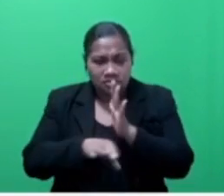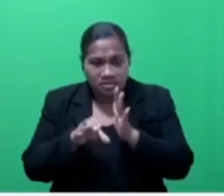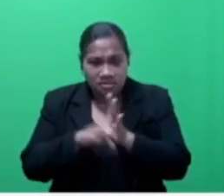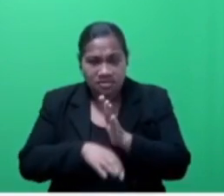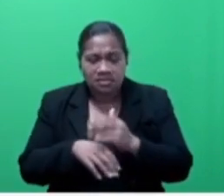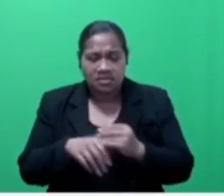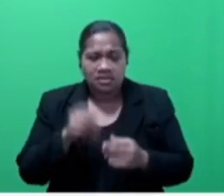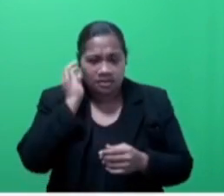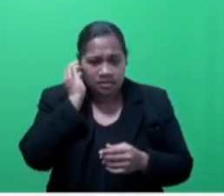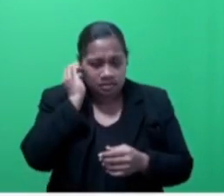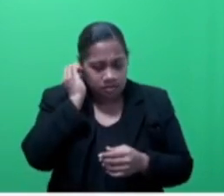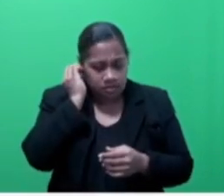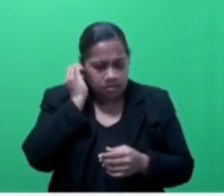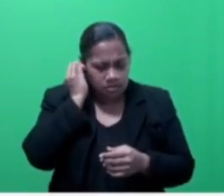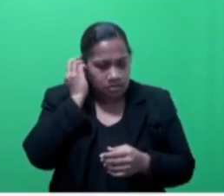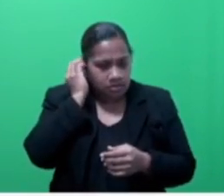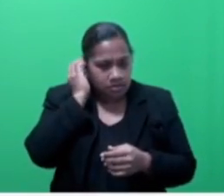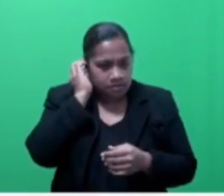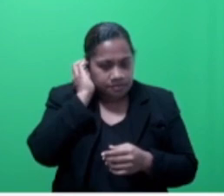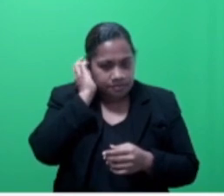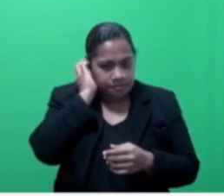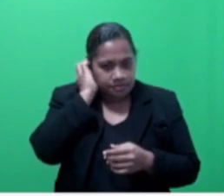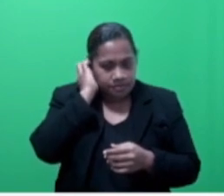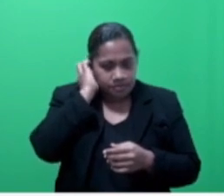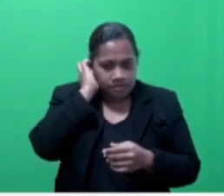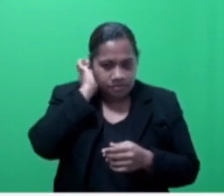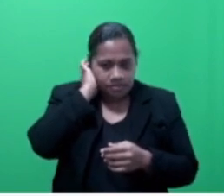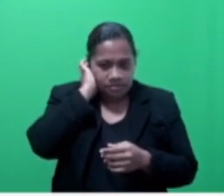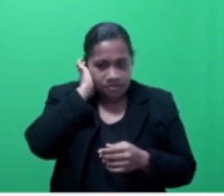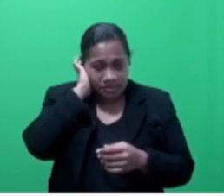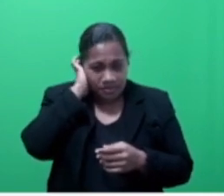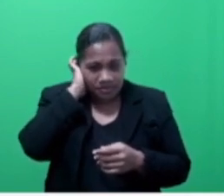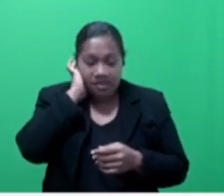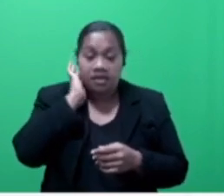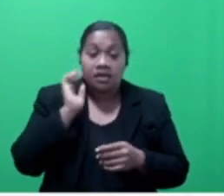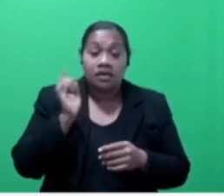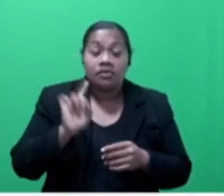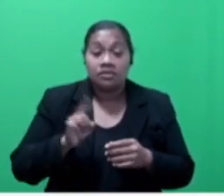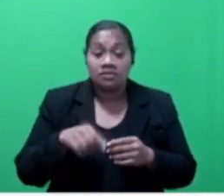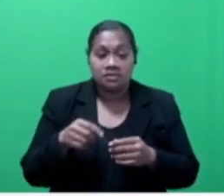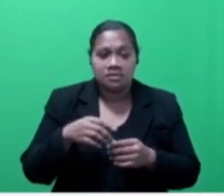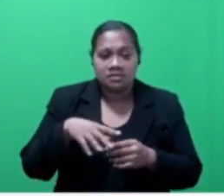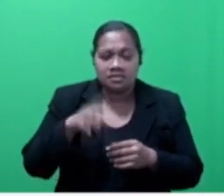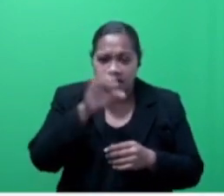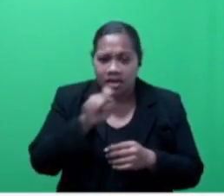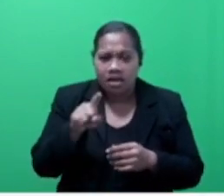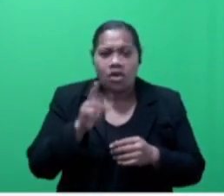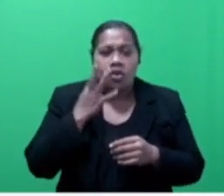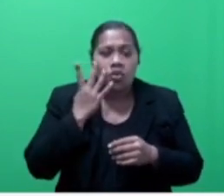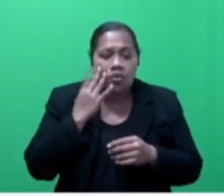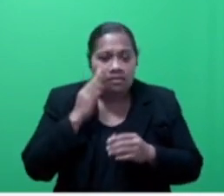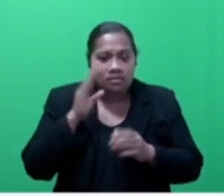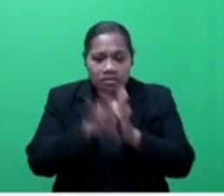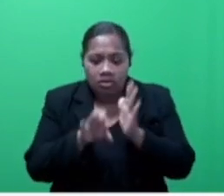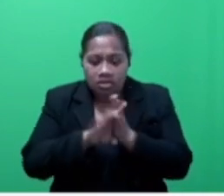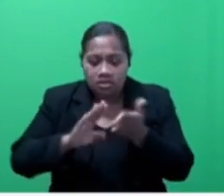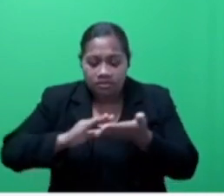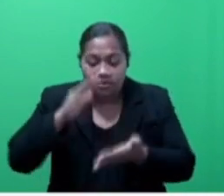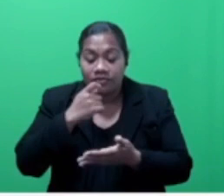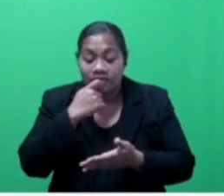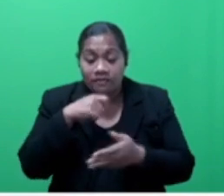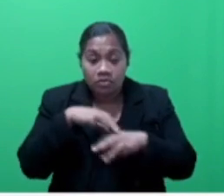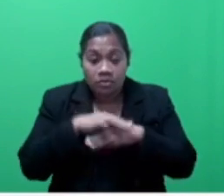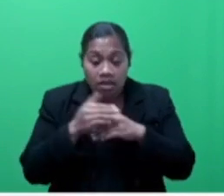own dynamics, and what the predictions are, whilst the prices will go up in the next few months, they expect that the prices could